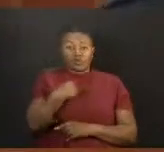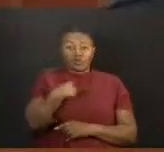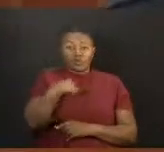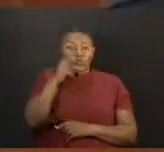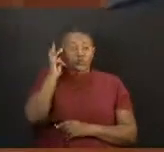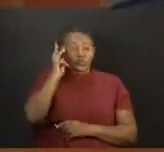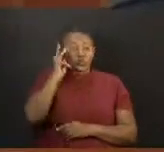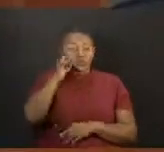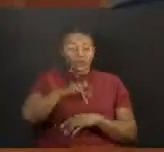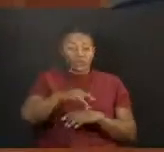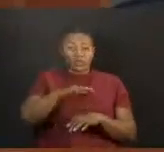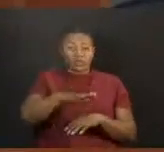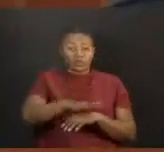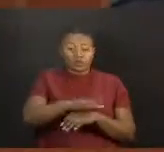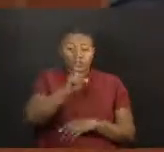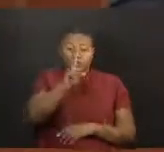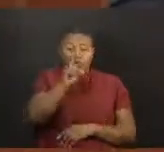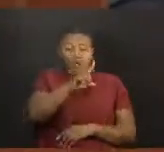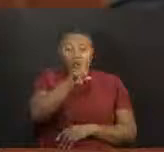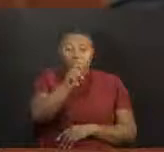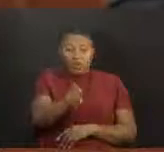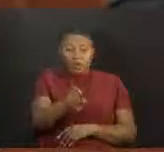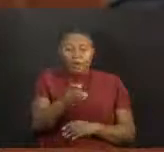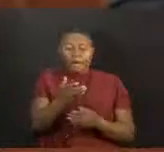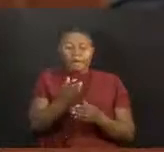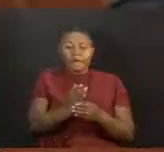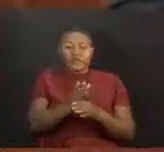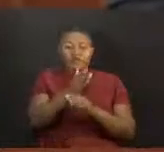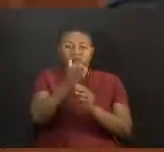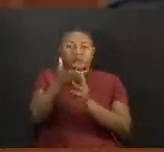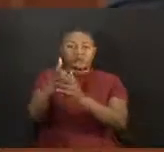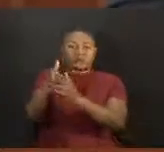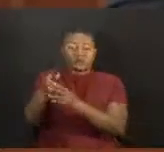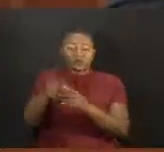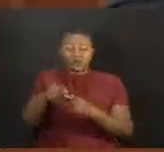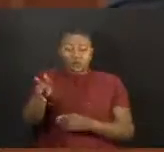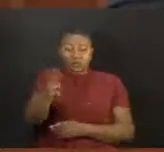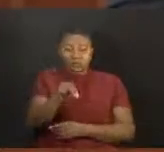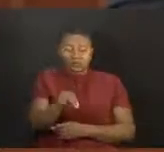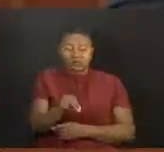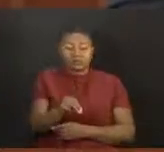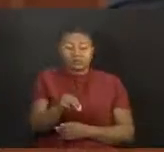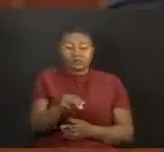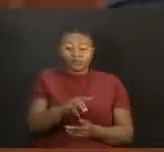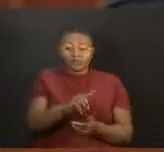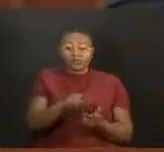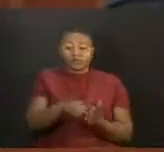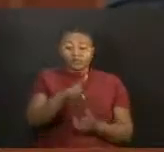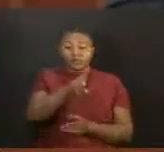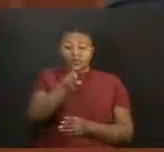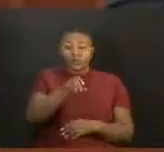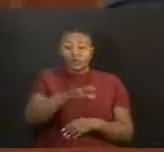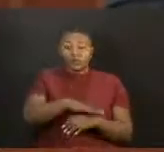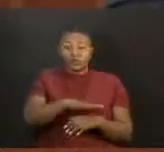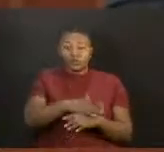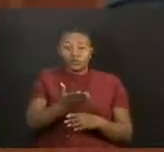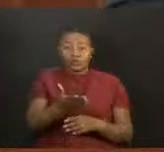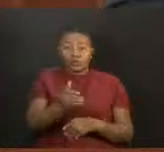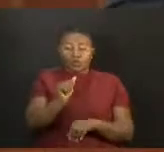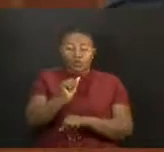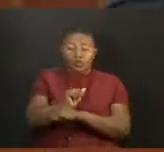one question before I defer to them. This was a question on occupation of the building.